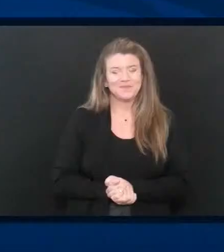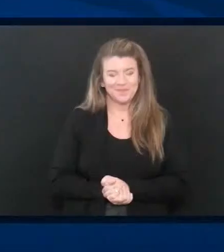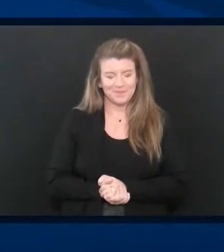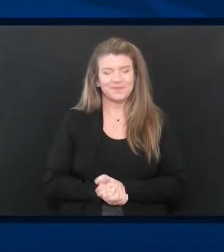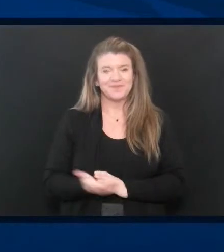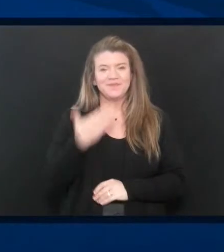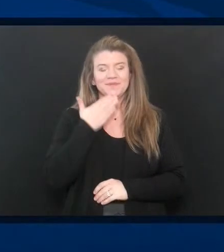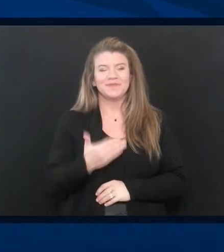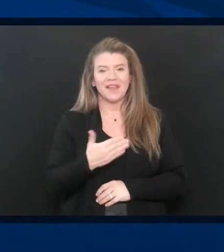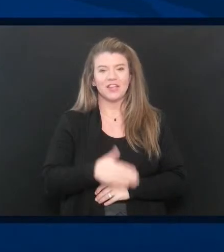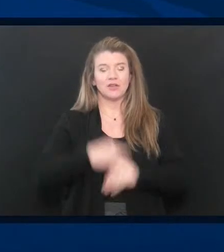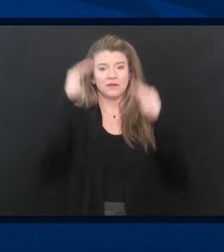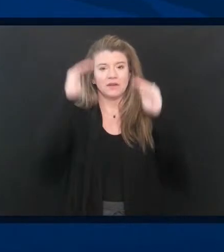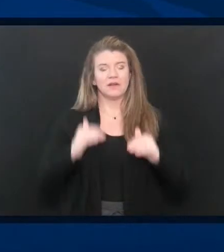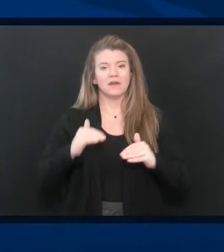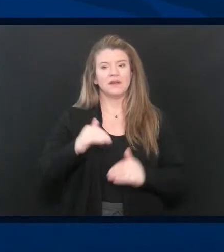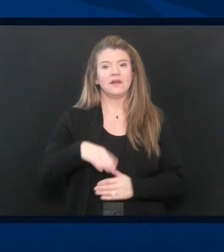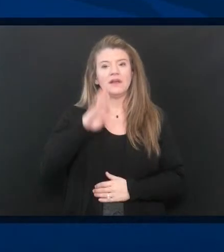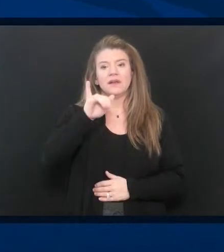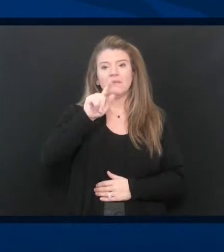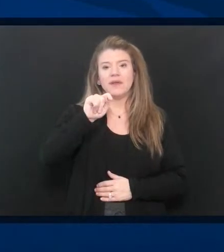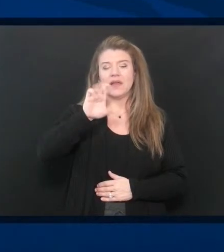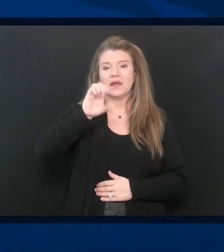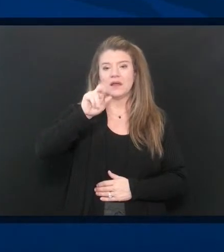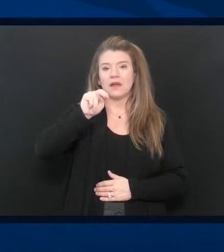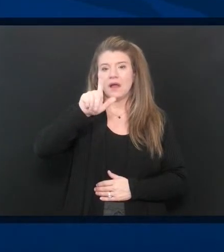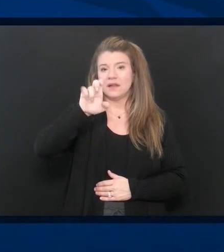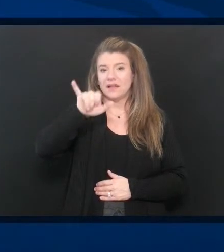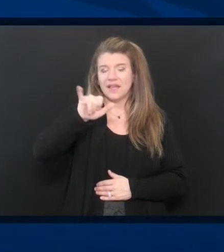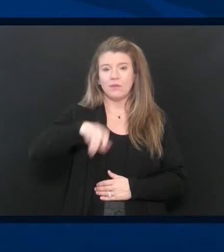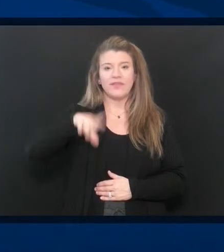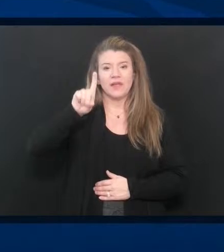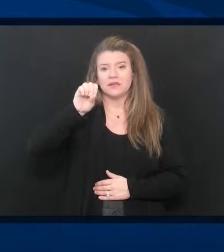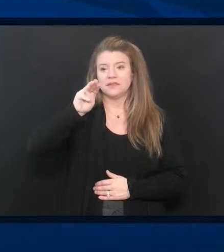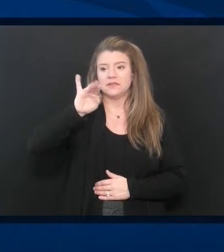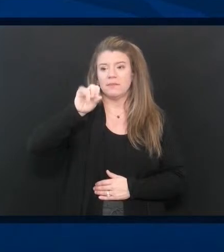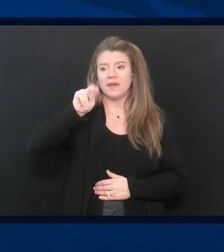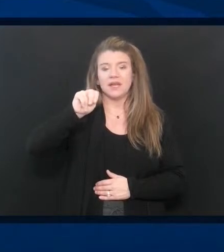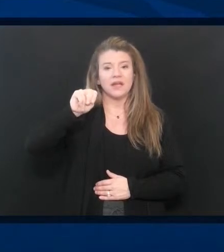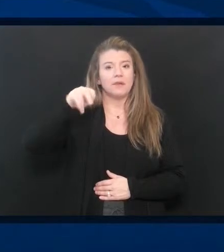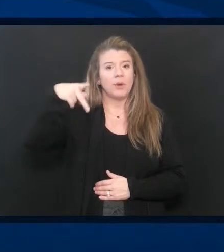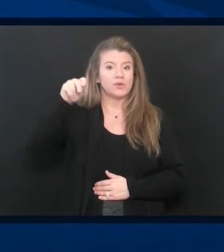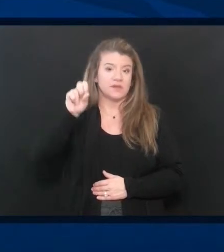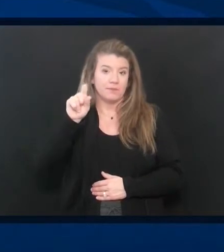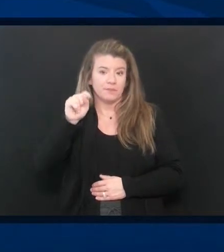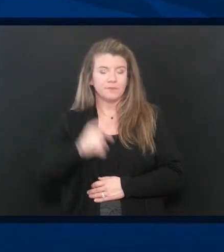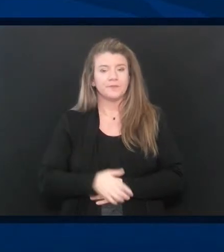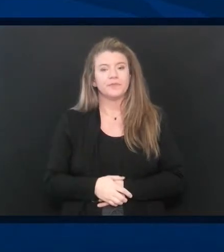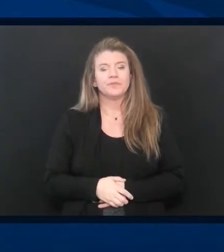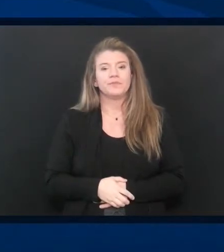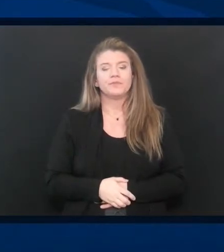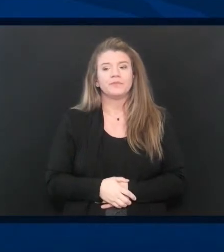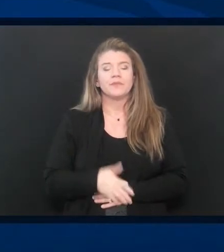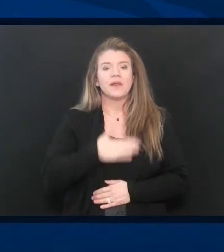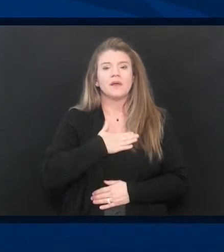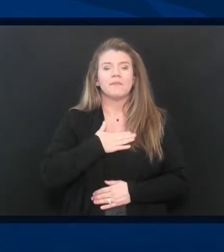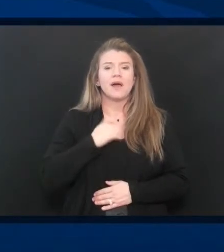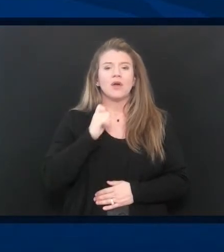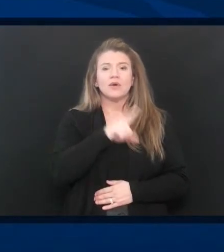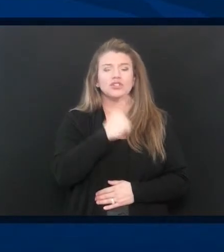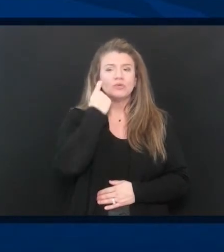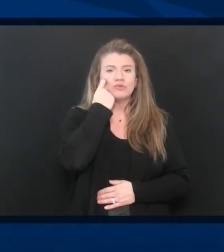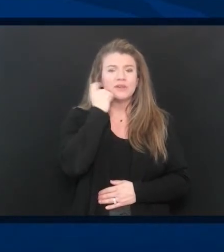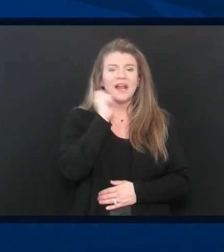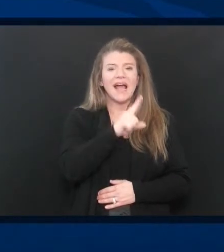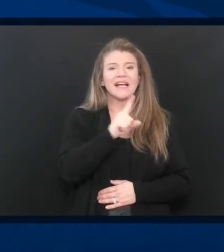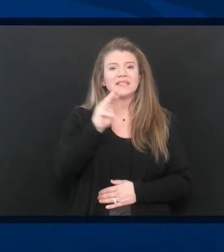All right, thank you, Paul. Next, we'll go to Ben Conley with the Dominion Post. Thank you. A question was recently asked at a Mon